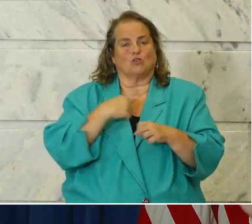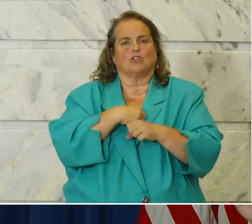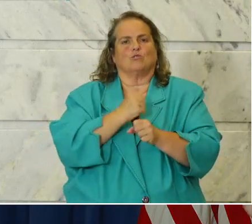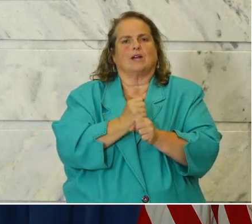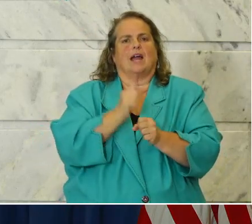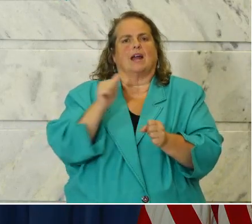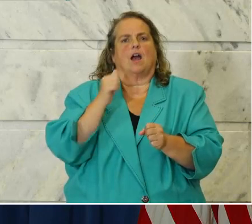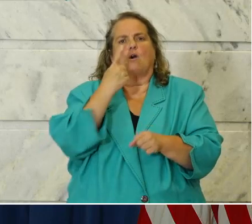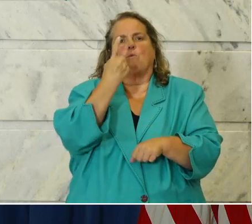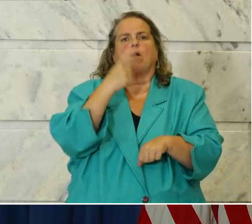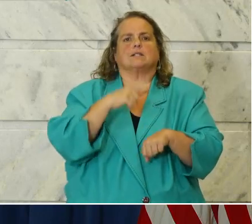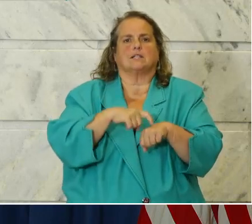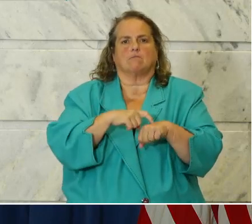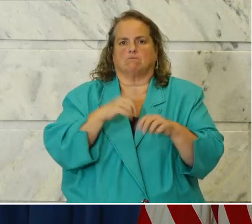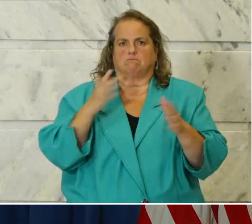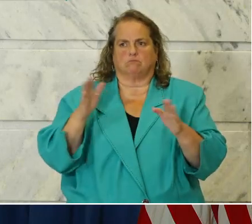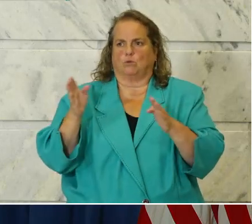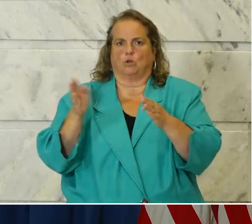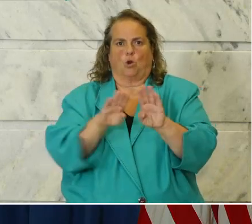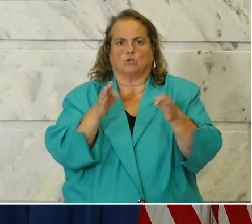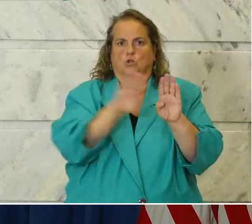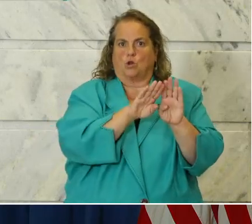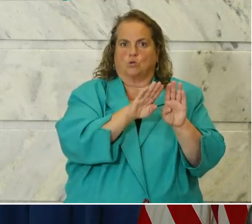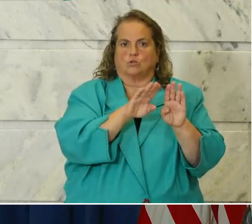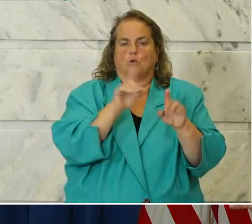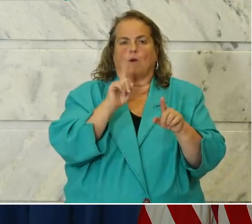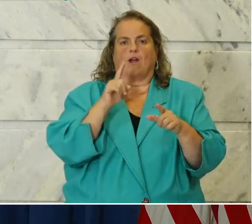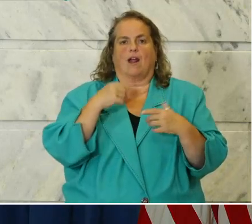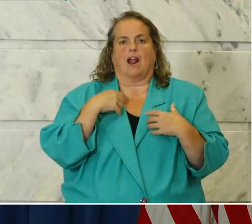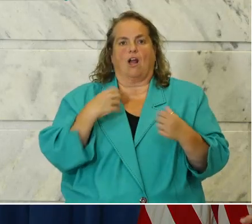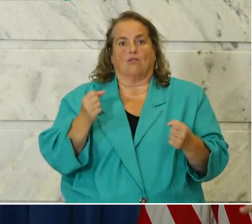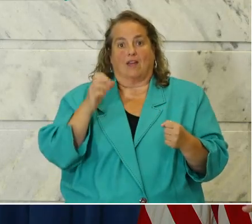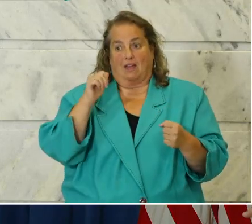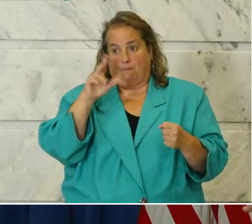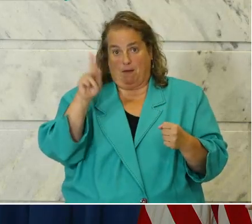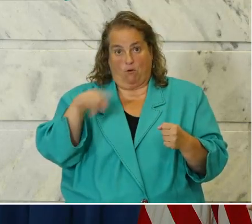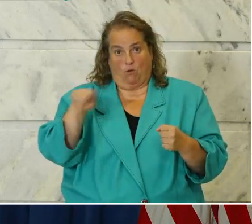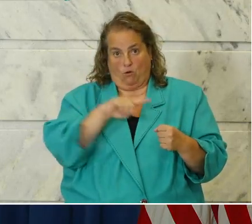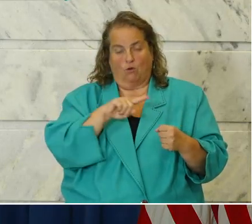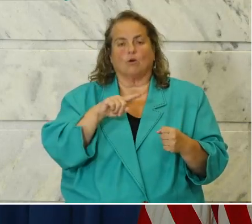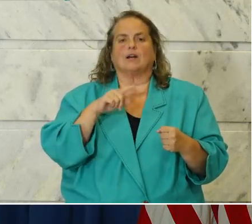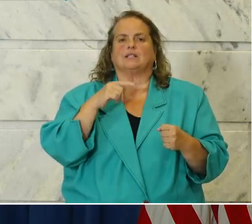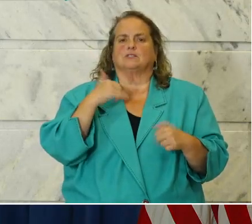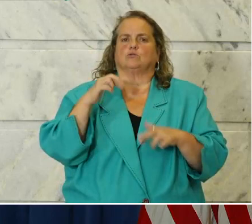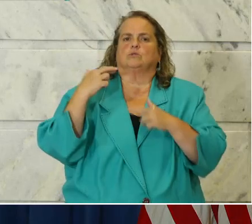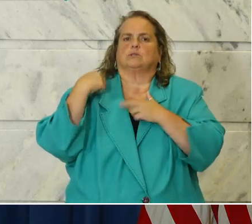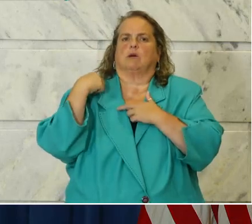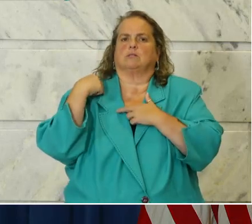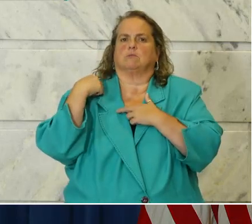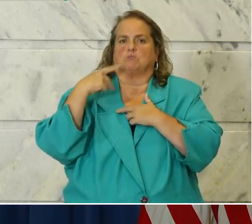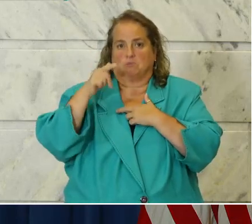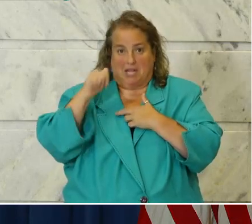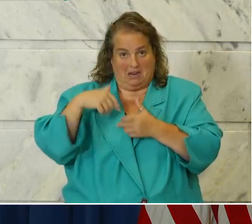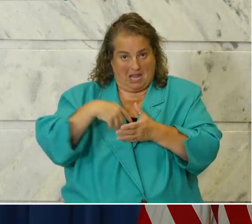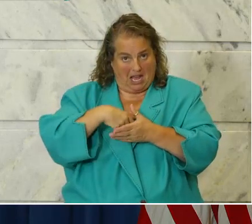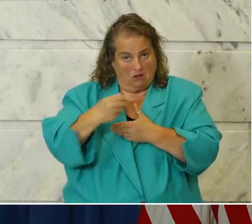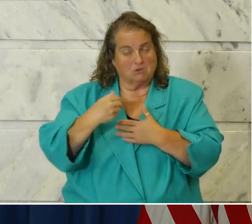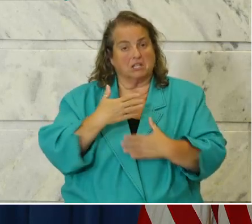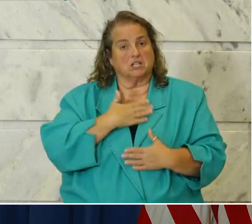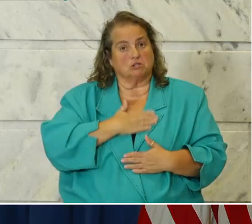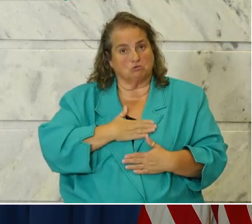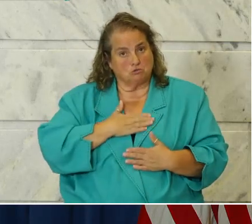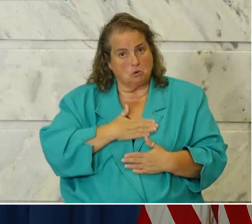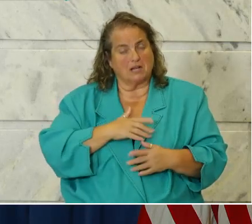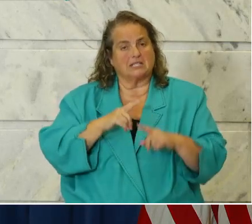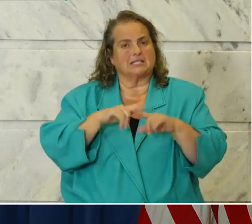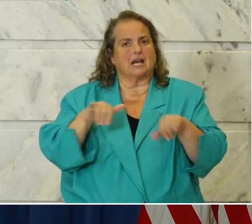time where it's a time where hopefully people are still at their most responsible, that folks can get out, can enjoy, but at the